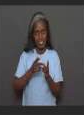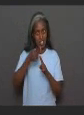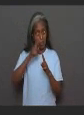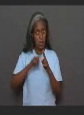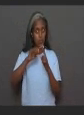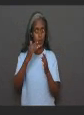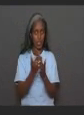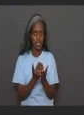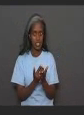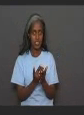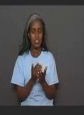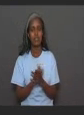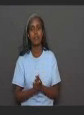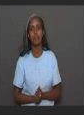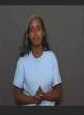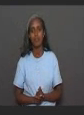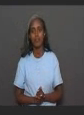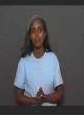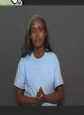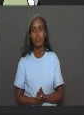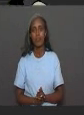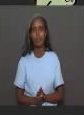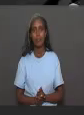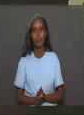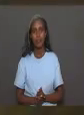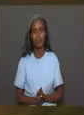Let's get back to our lesson.